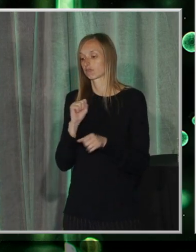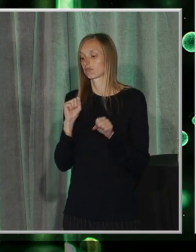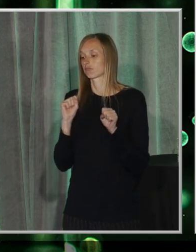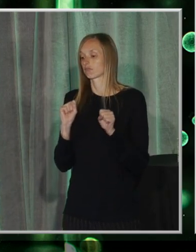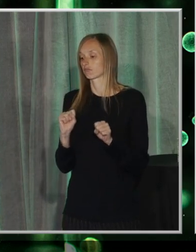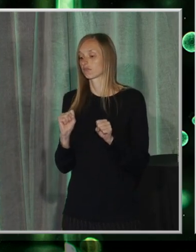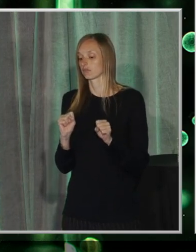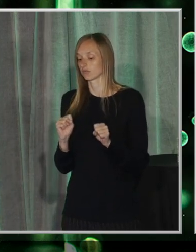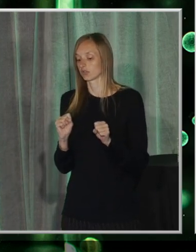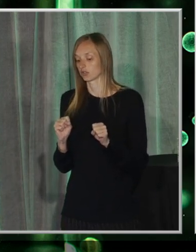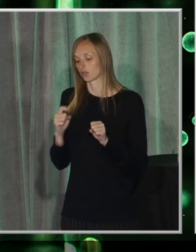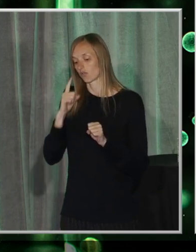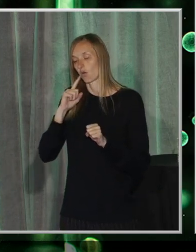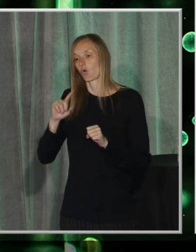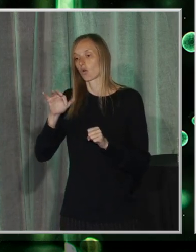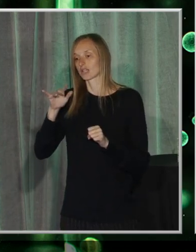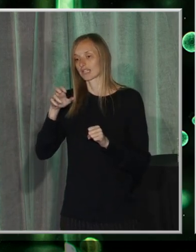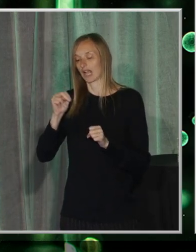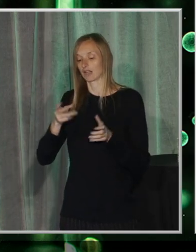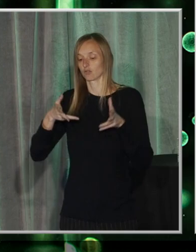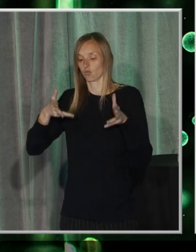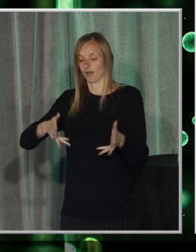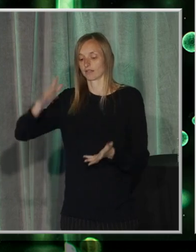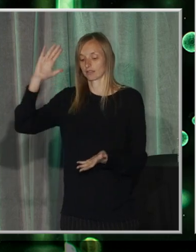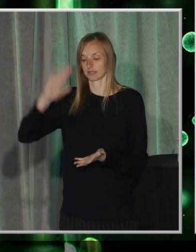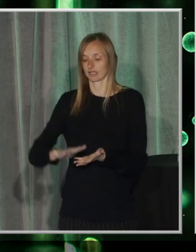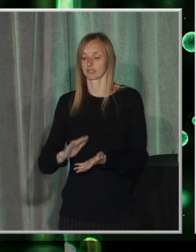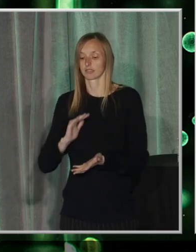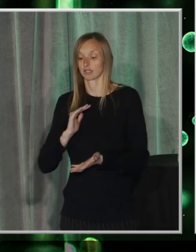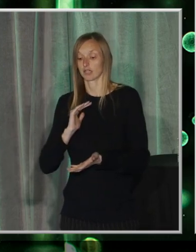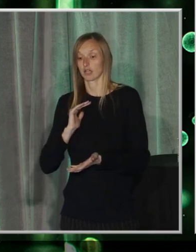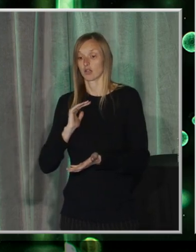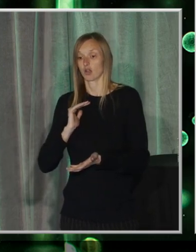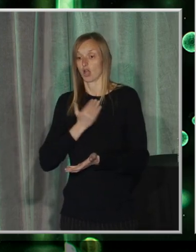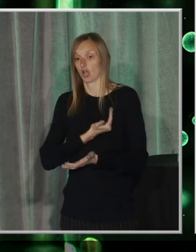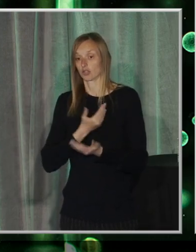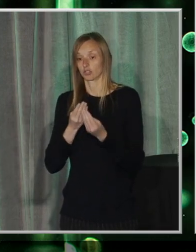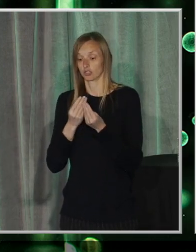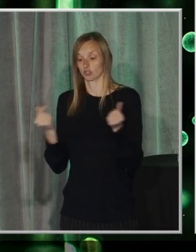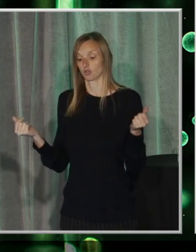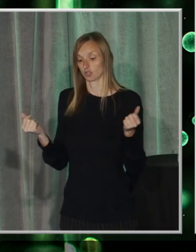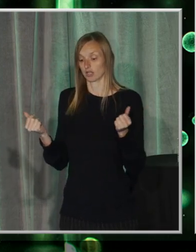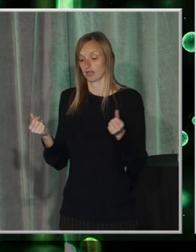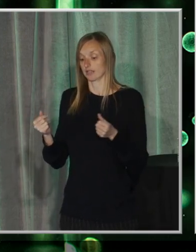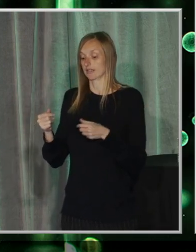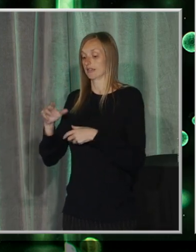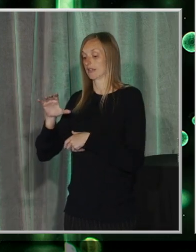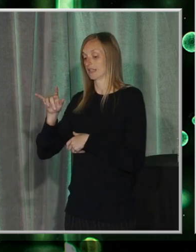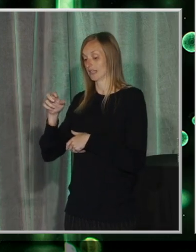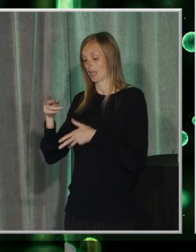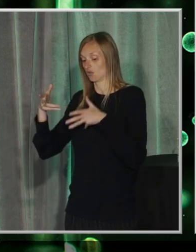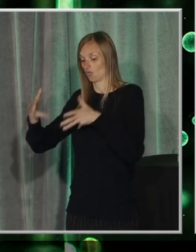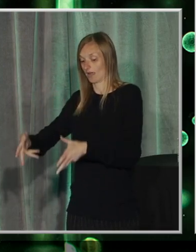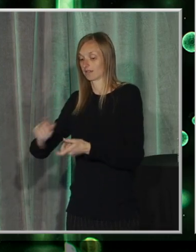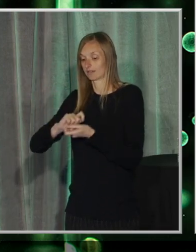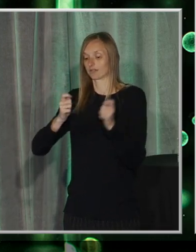Recognizing the potential of this cotton waste, our solution steps in and converts them into organic